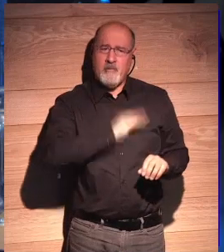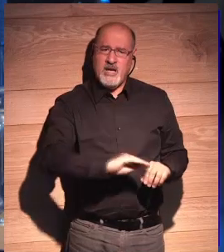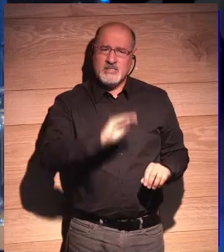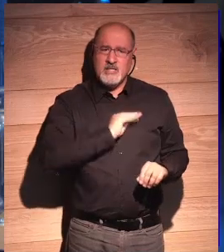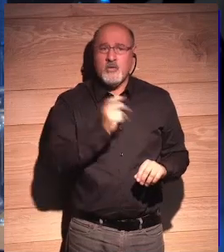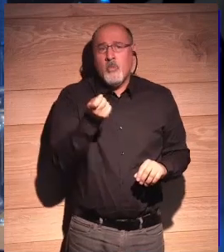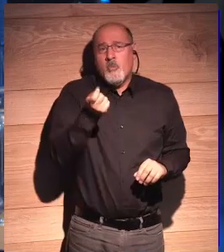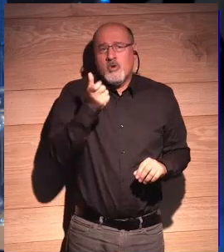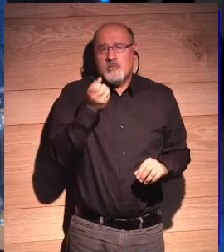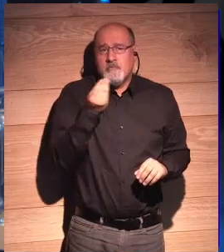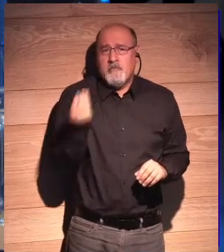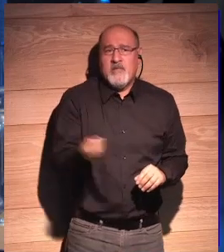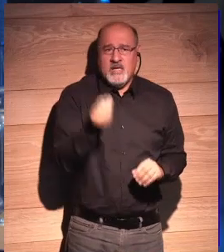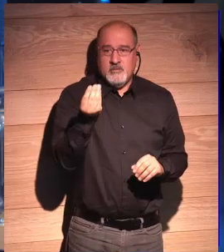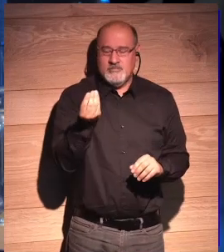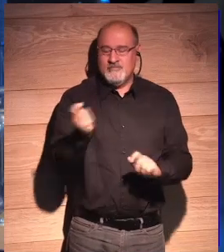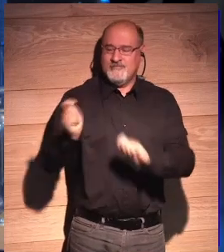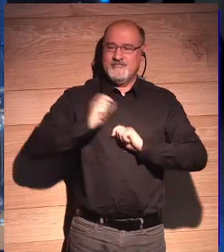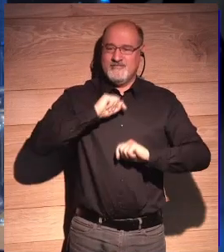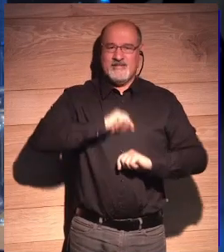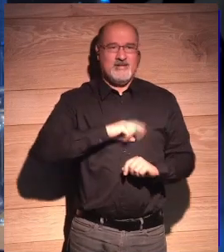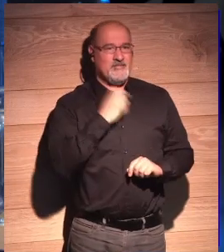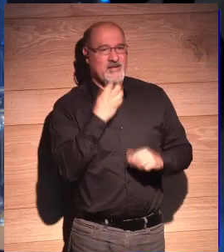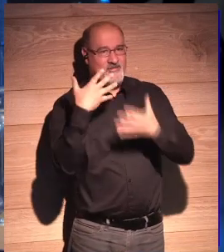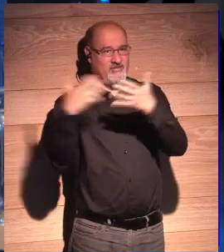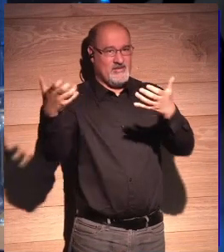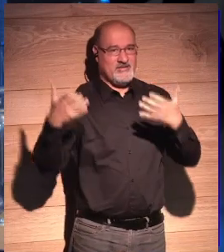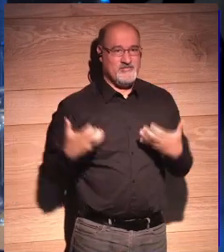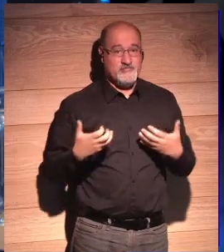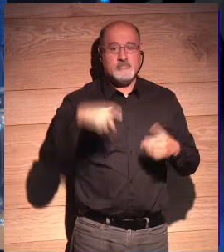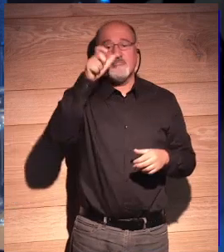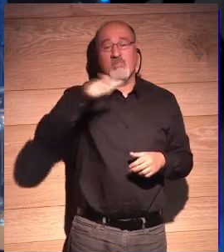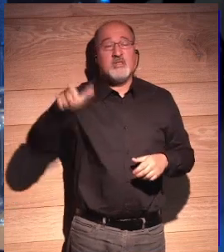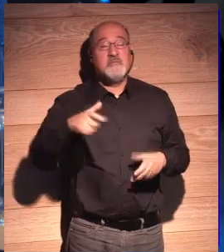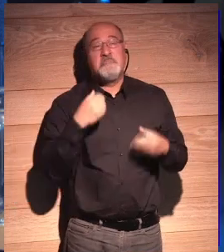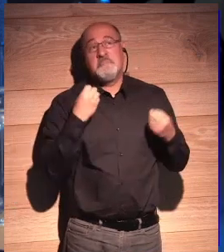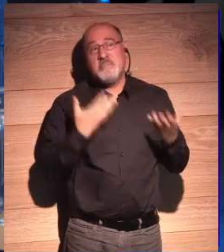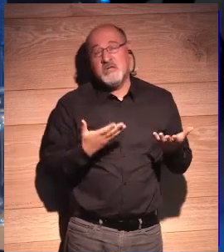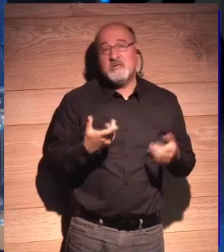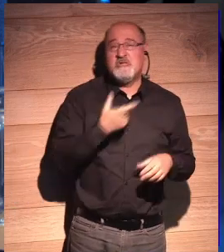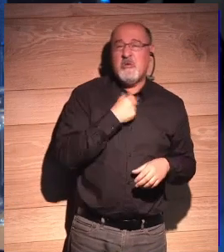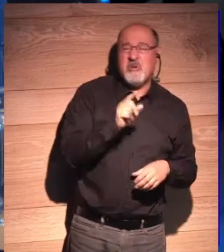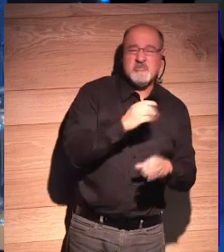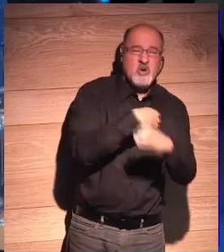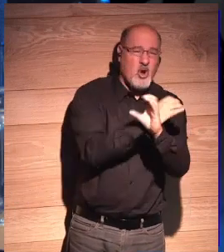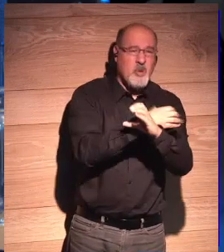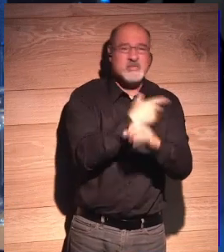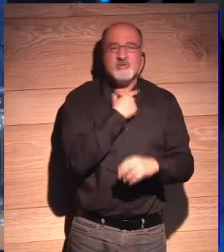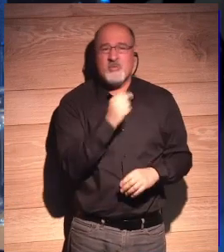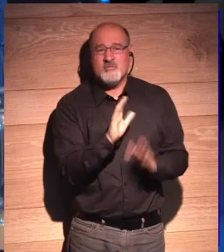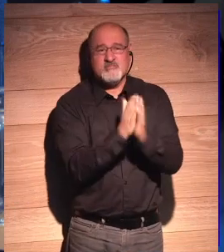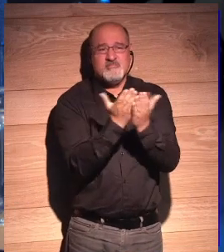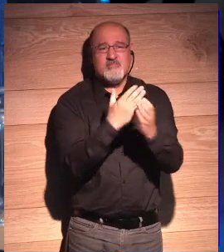that. And if you say, if people go like, I don't really like comics, and you